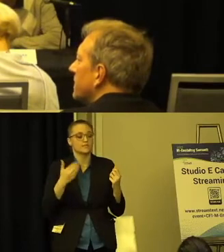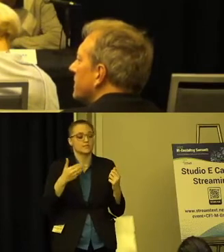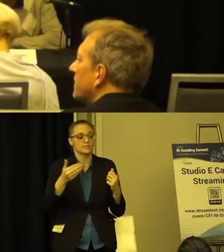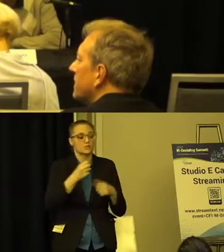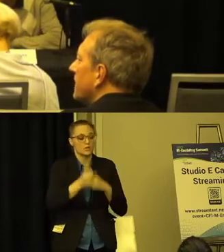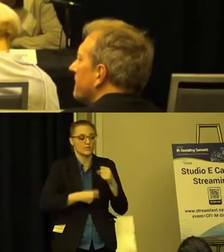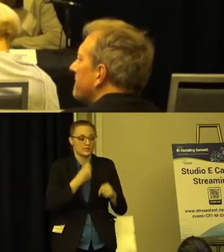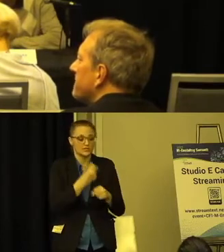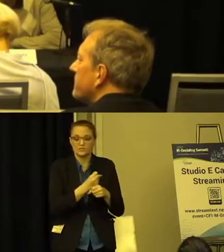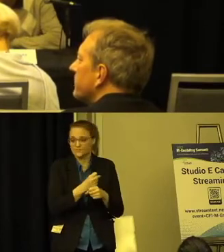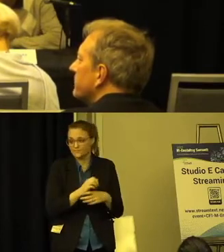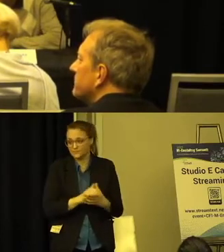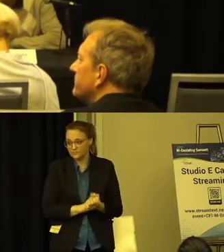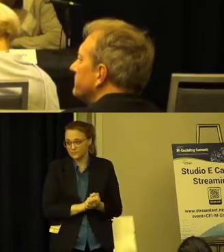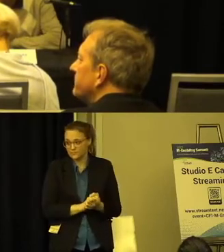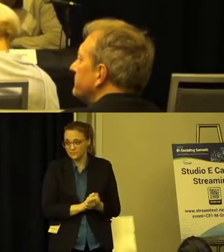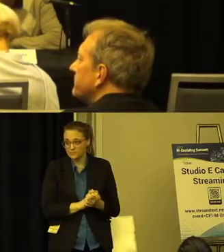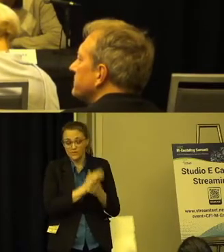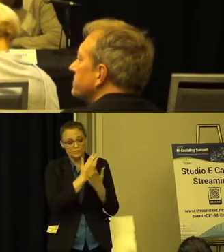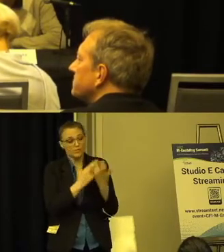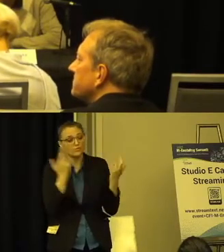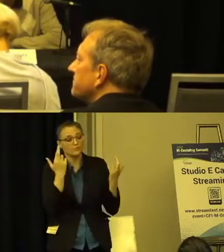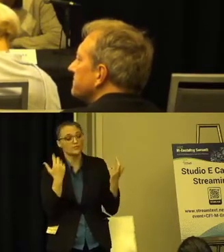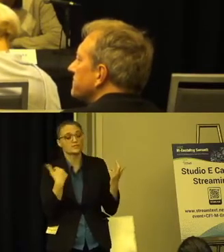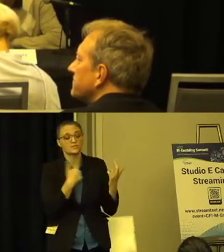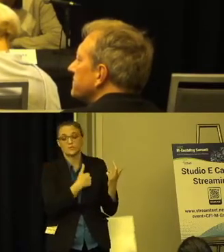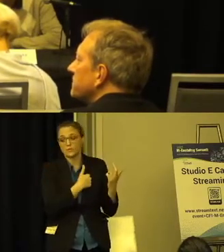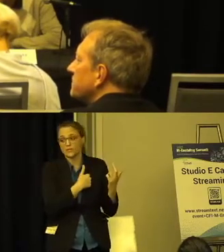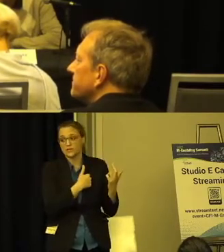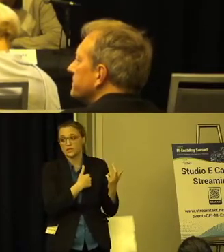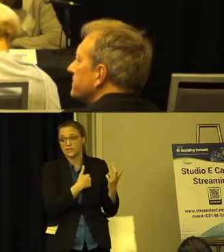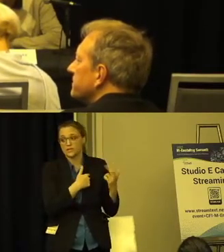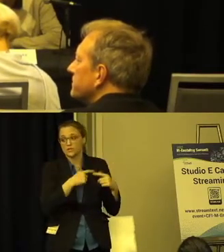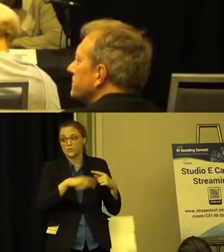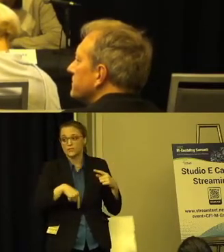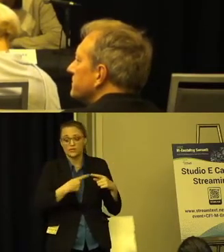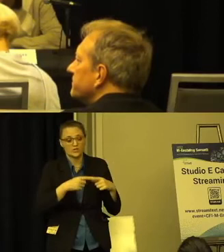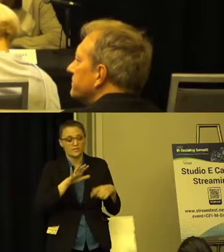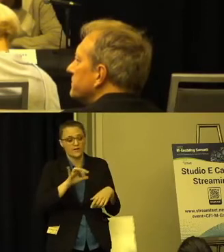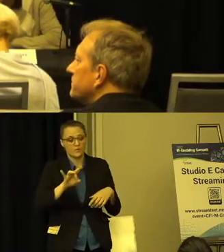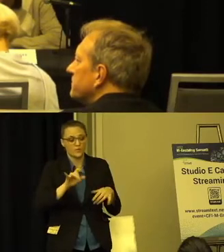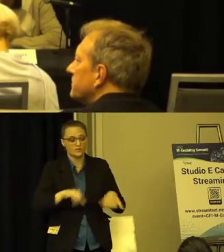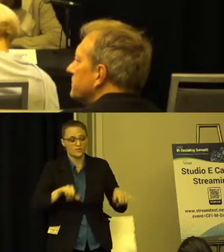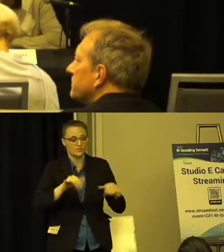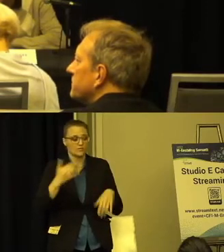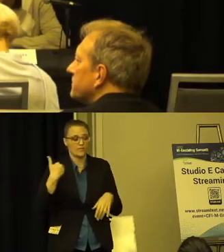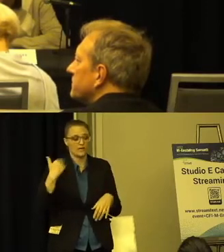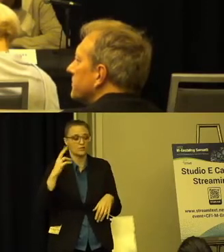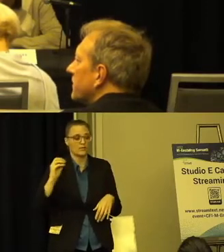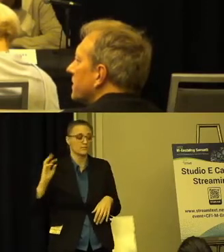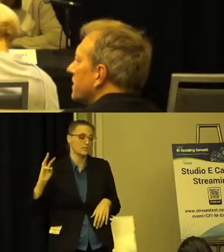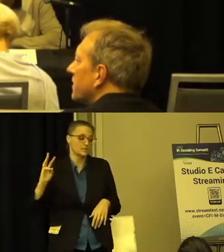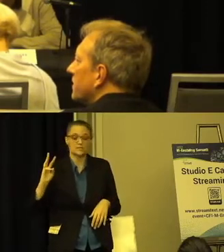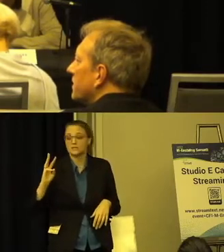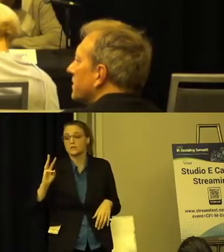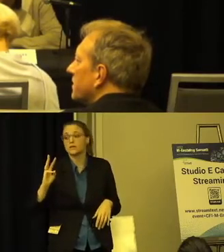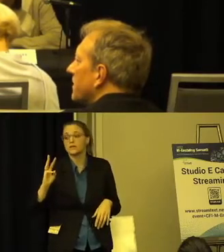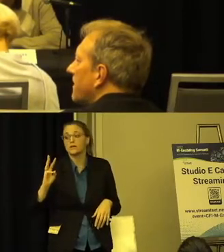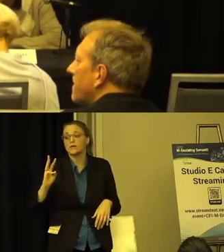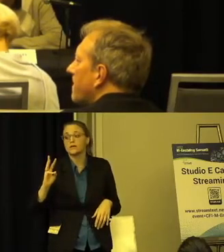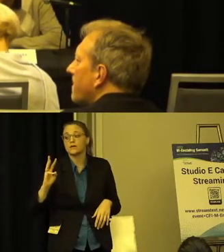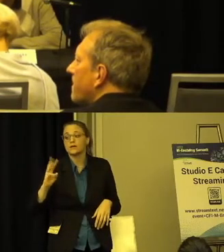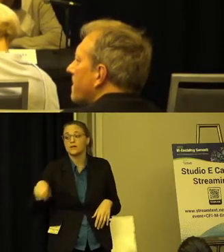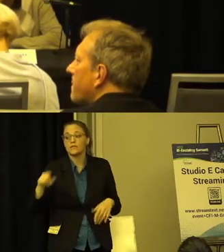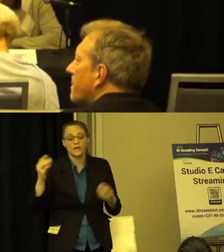part of the reason was because when we were doing the refresh of the 508 standards back in 2006, we were being